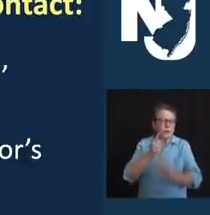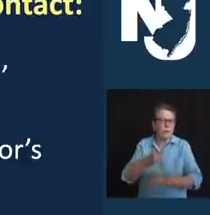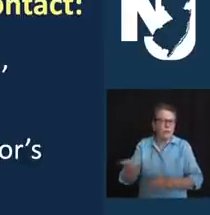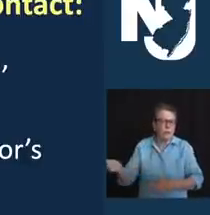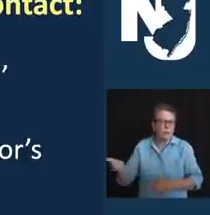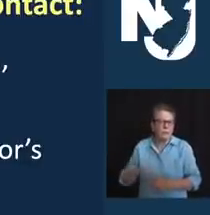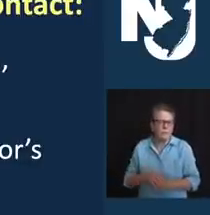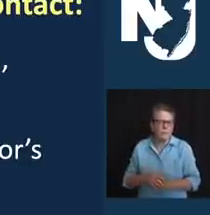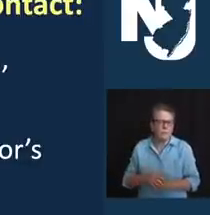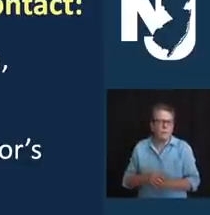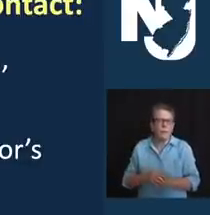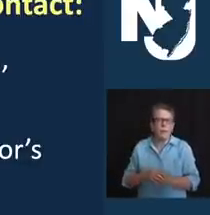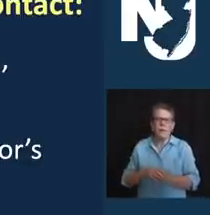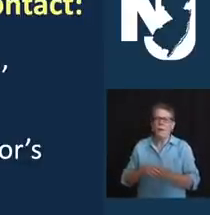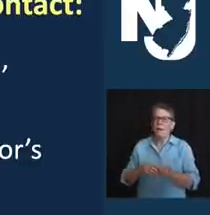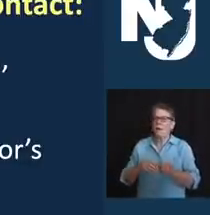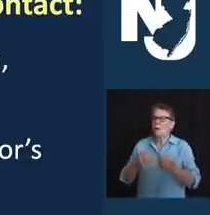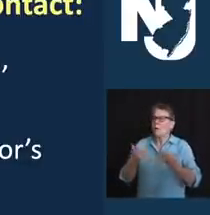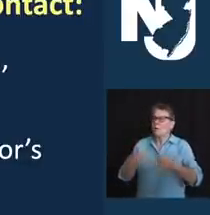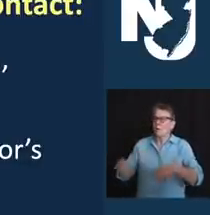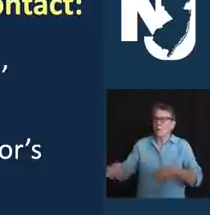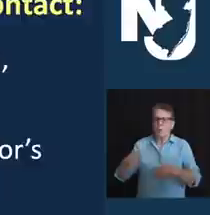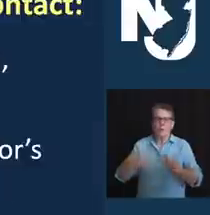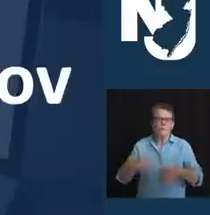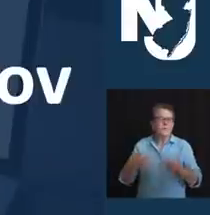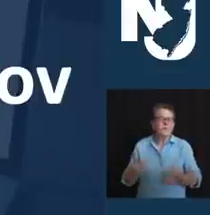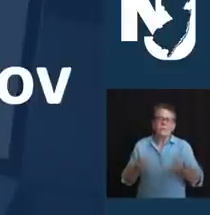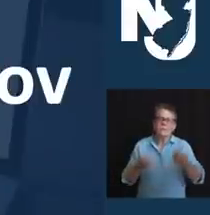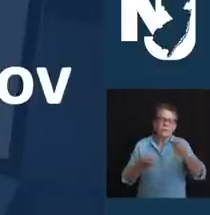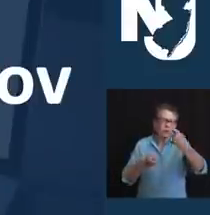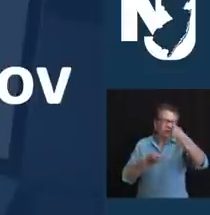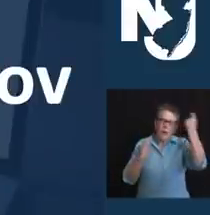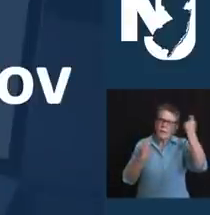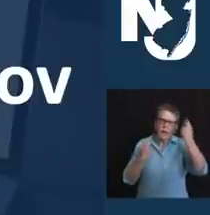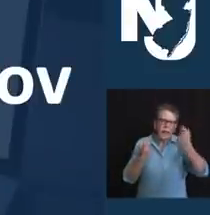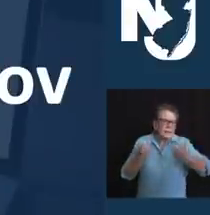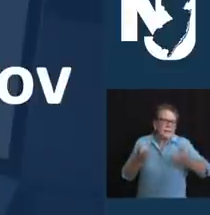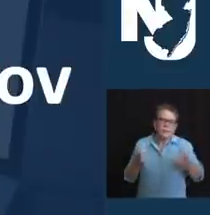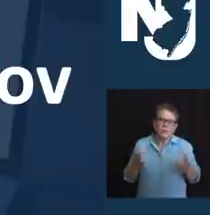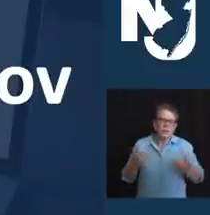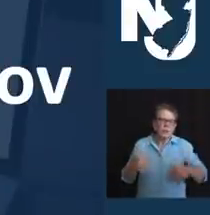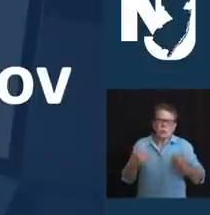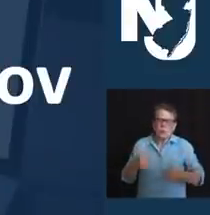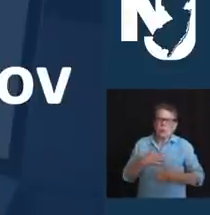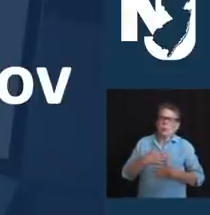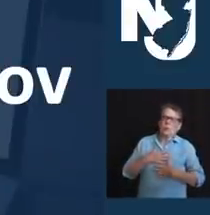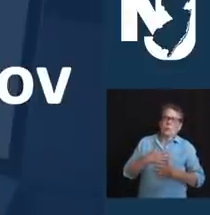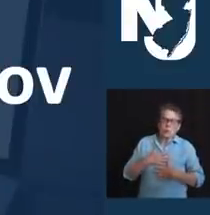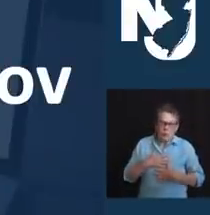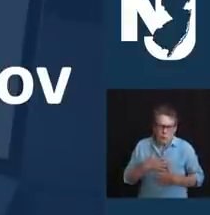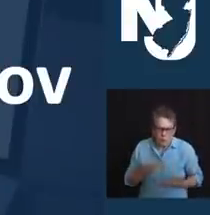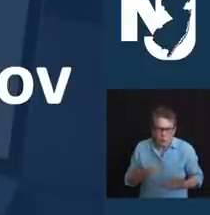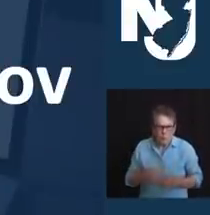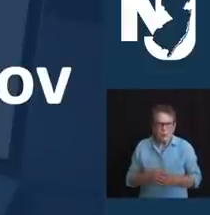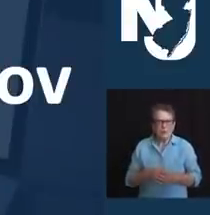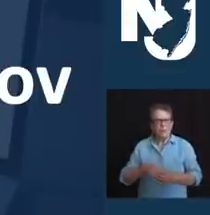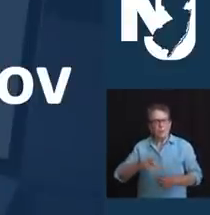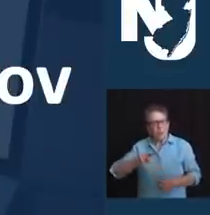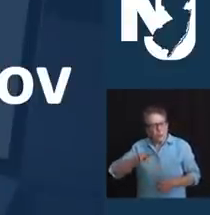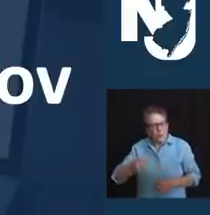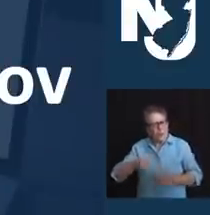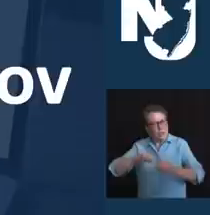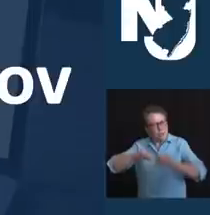made available to them as well. Our New Jersey family is strong, and the more we are tested, the